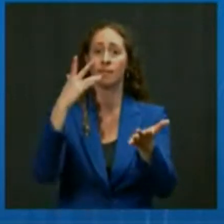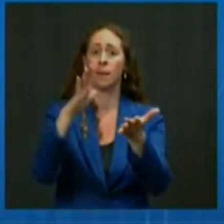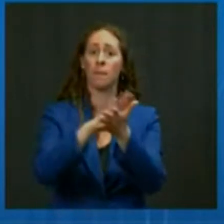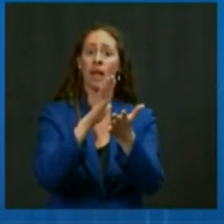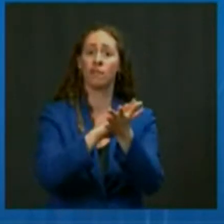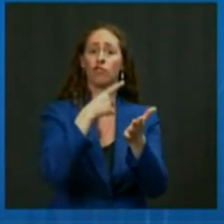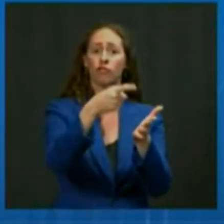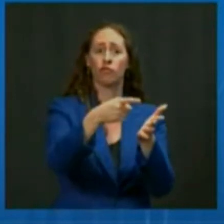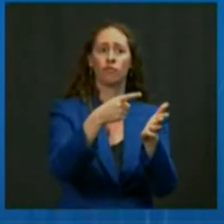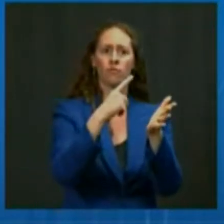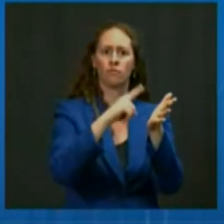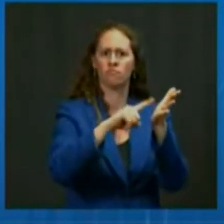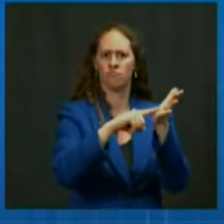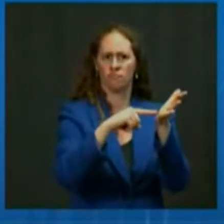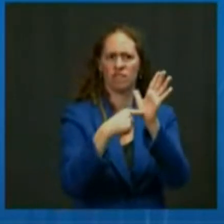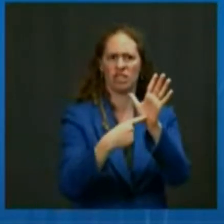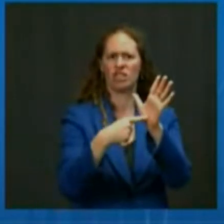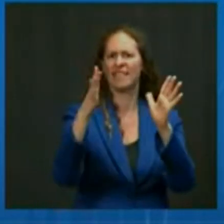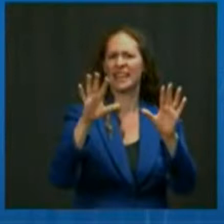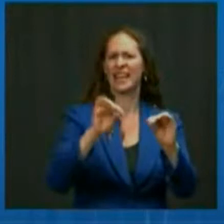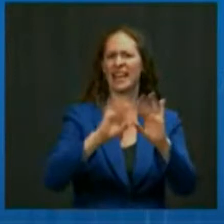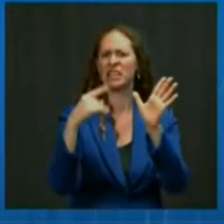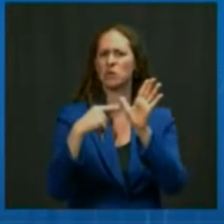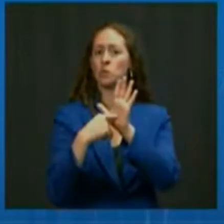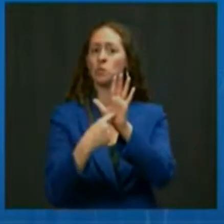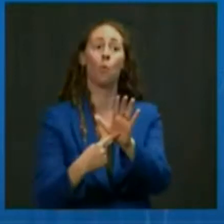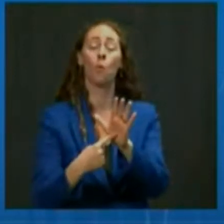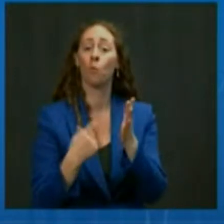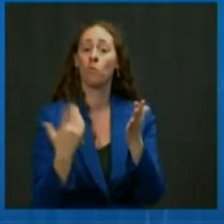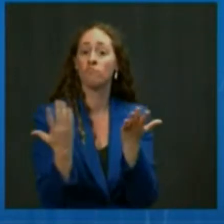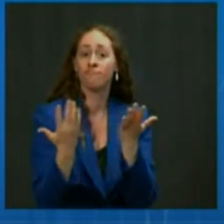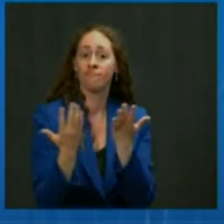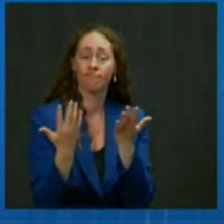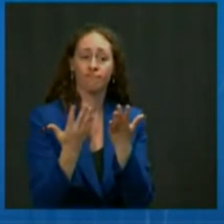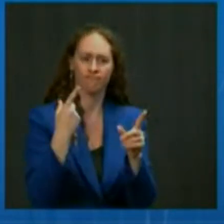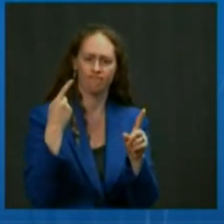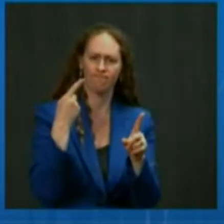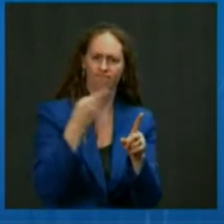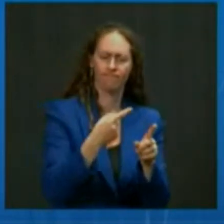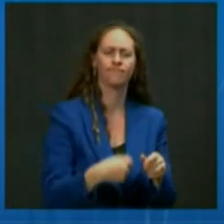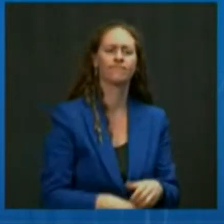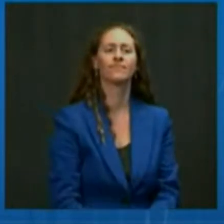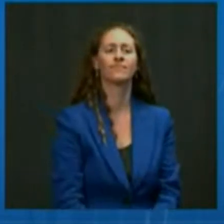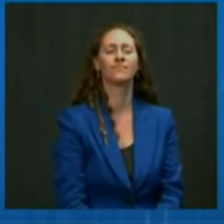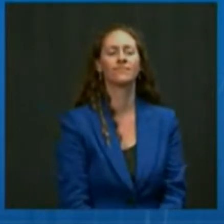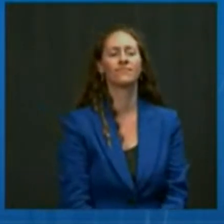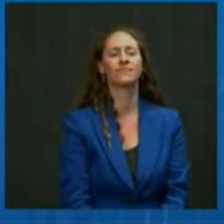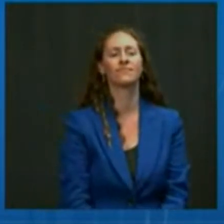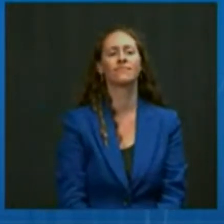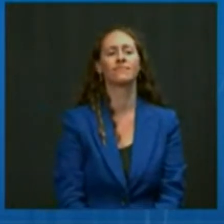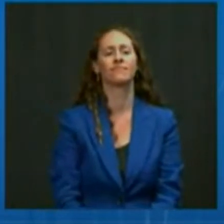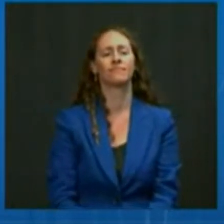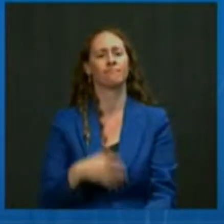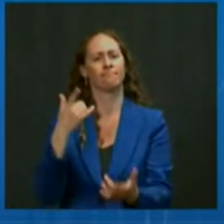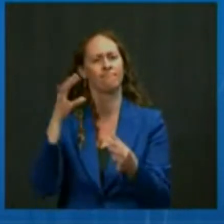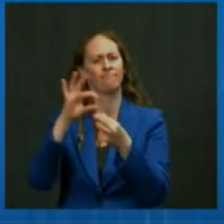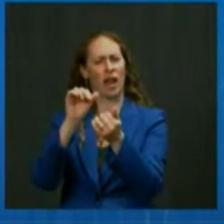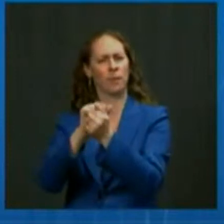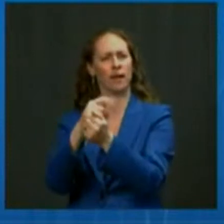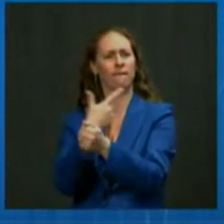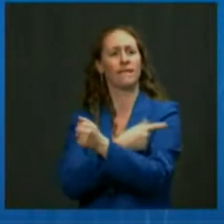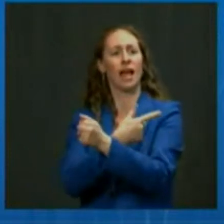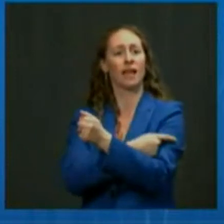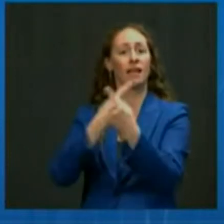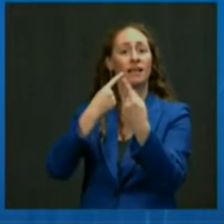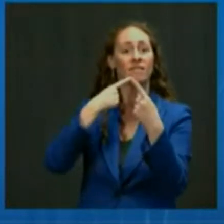server. And what it shows is that a model of vaccine efficacy, in this case, based on the Moderna phase